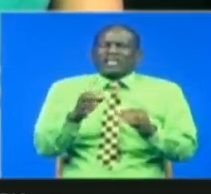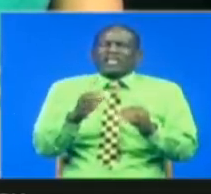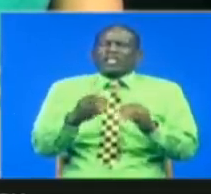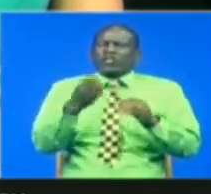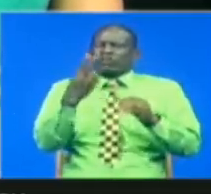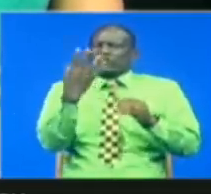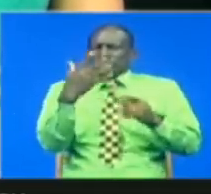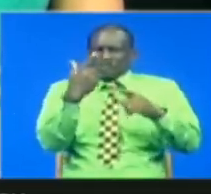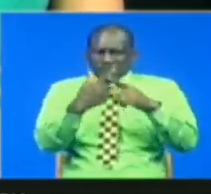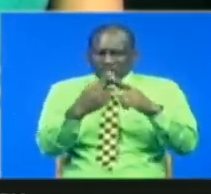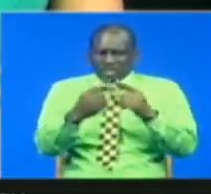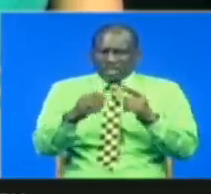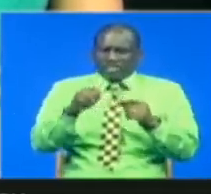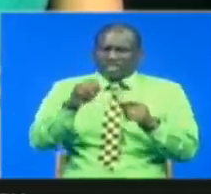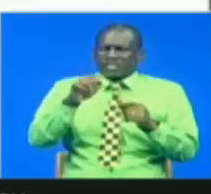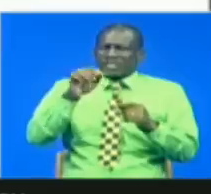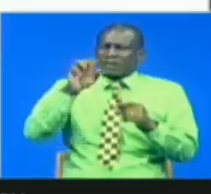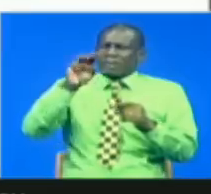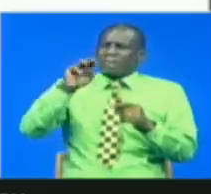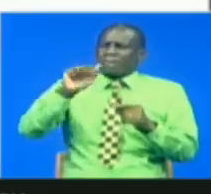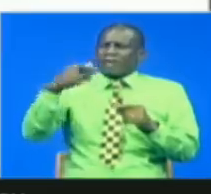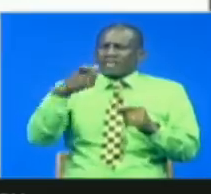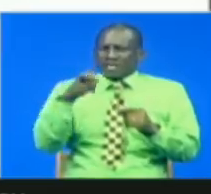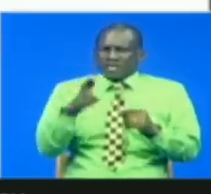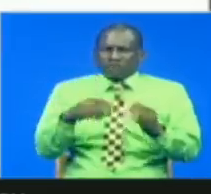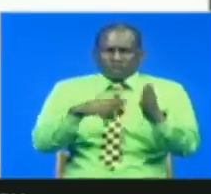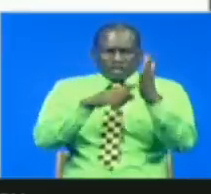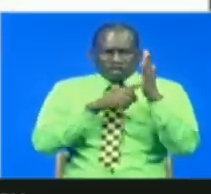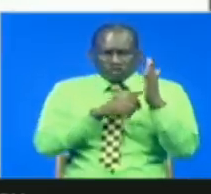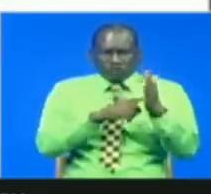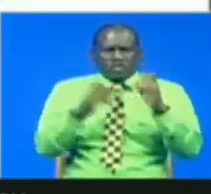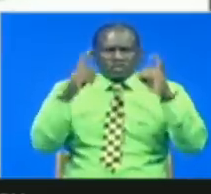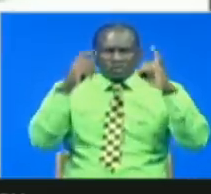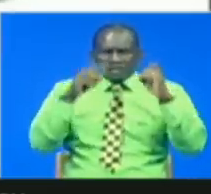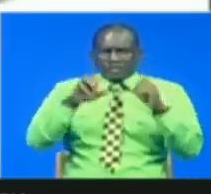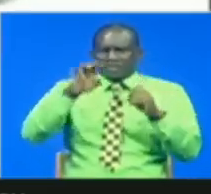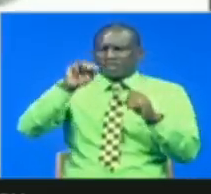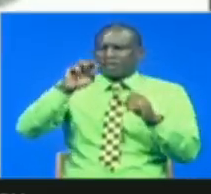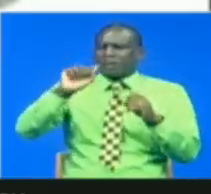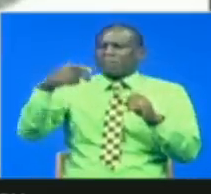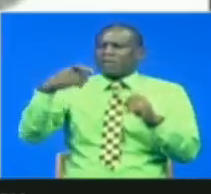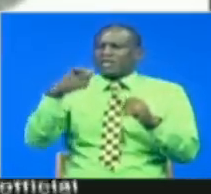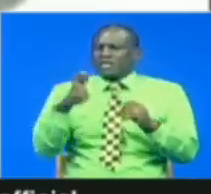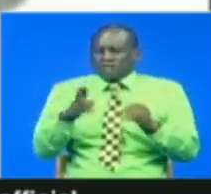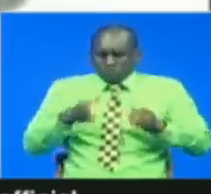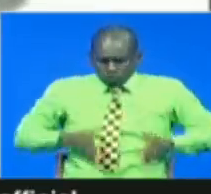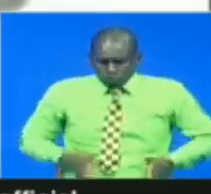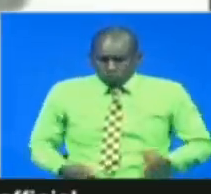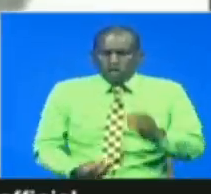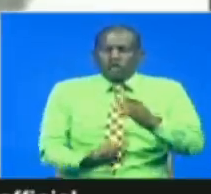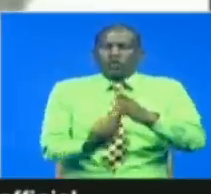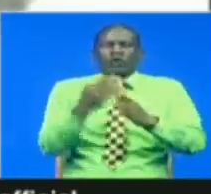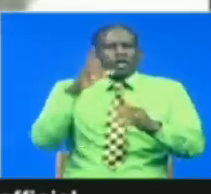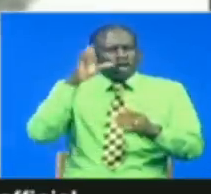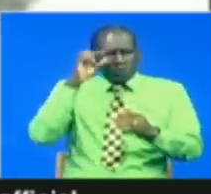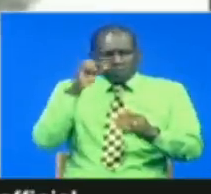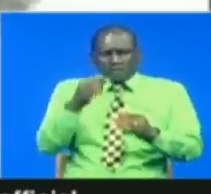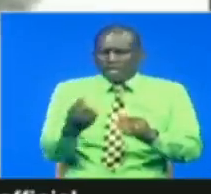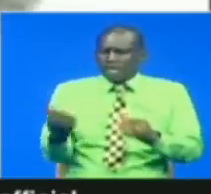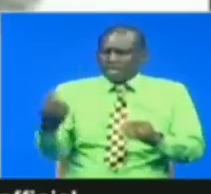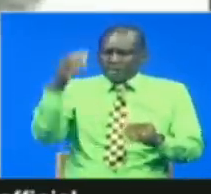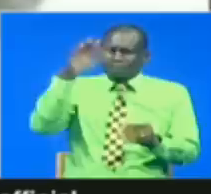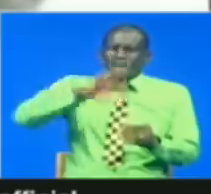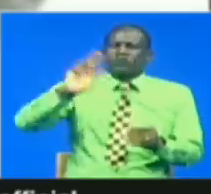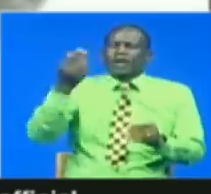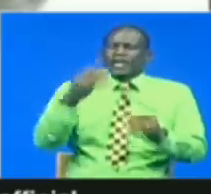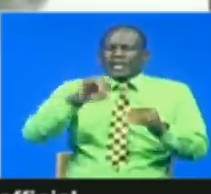Mahir Khalid Rizik. All right, we can bring you those pictures. Mahir, who was born and brought up in Mombasa, sneaked back into the country on